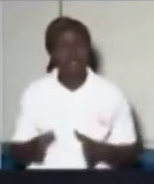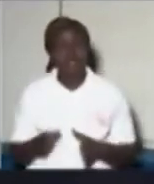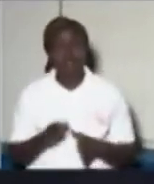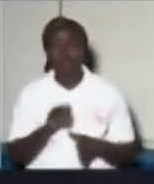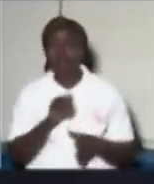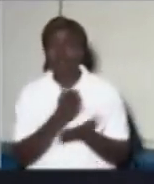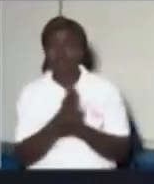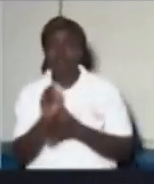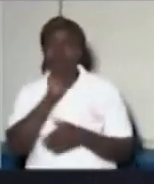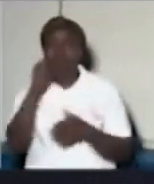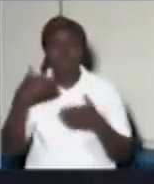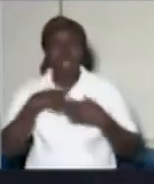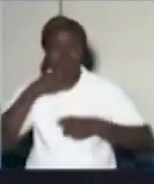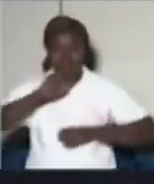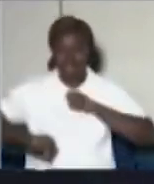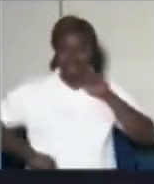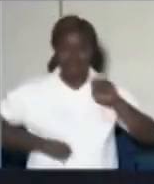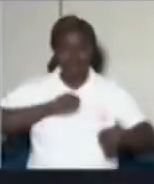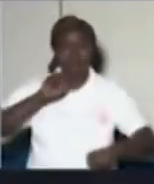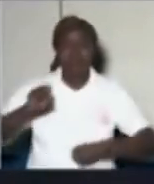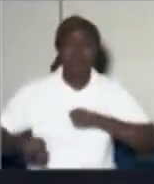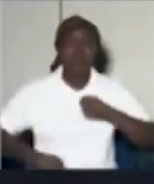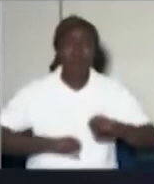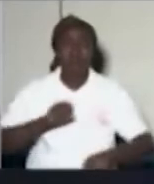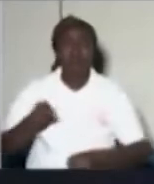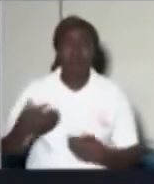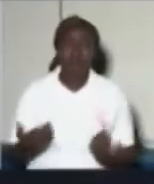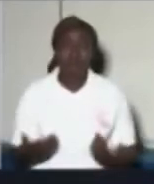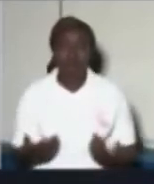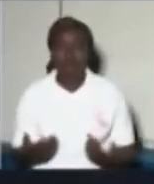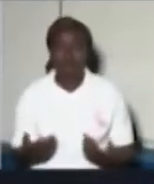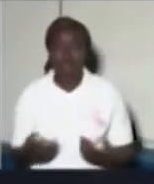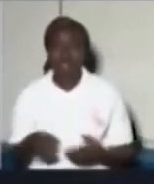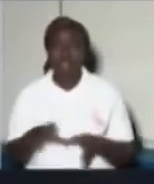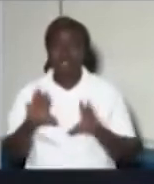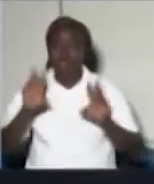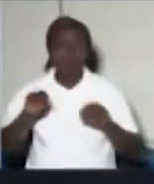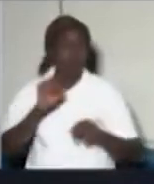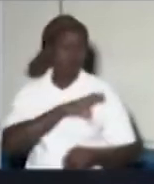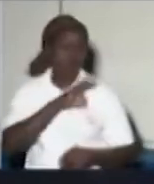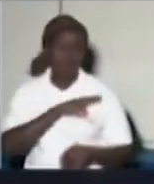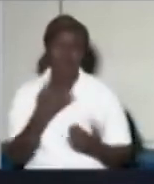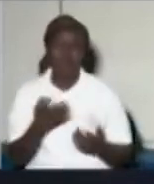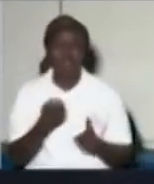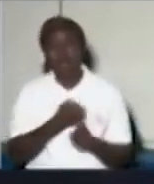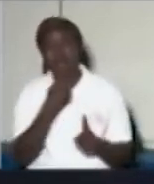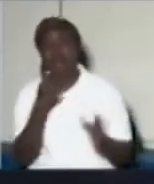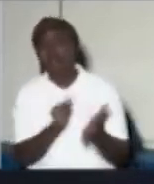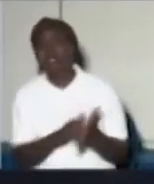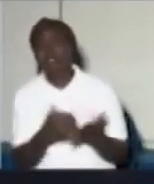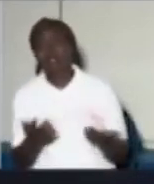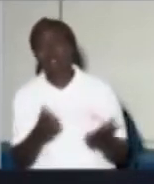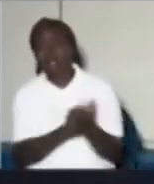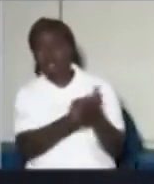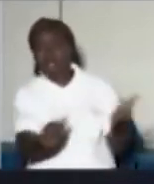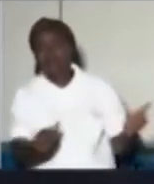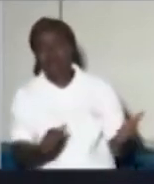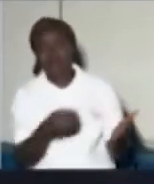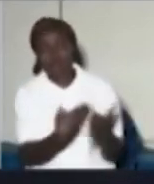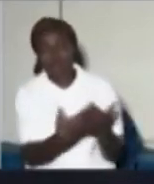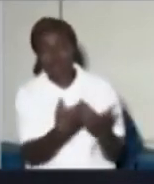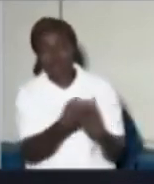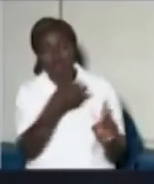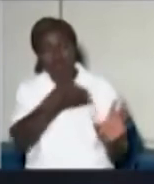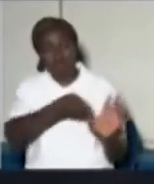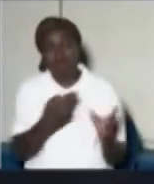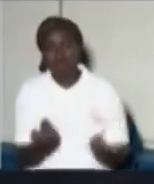subsidy regime only favors the rich. And any policy or program of government that does not favor the poor and the